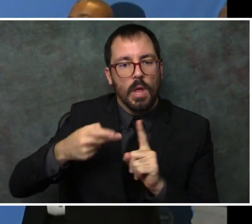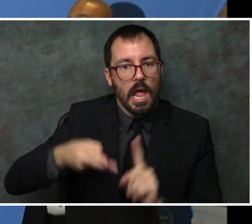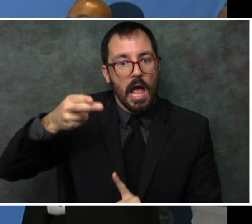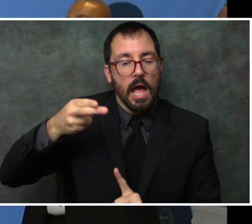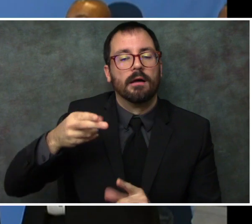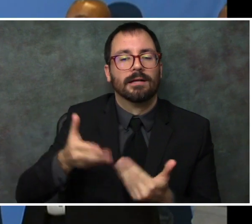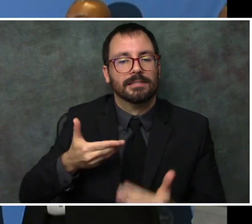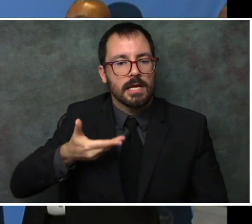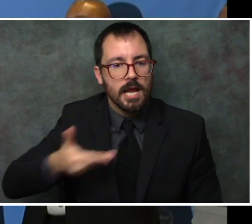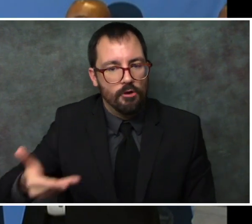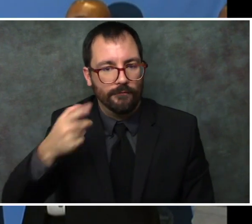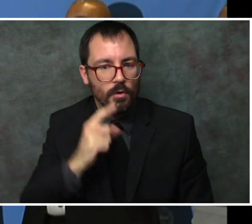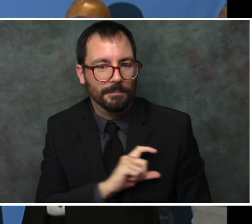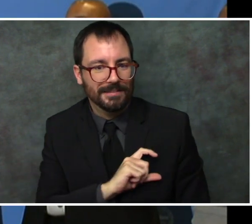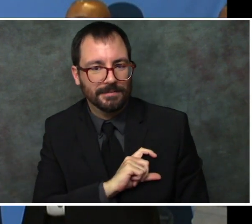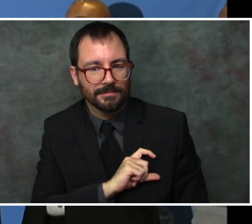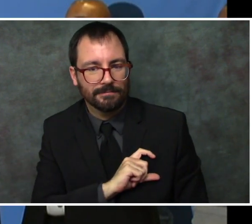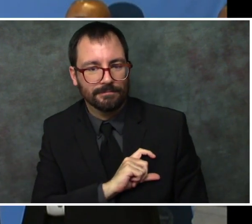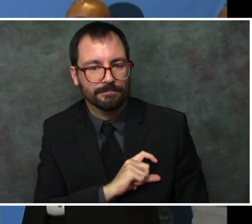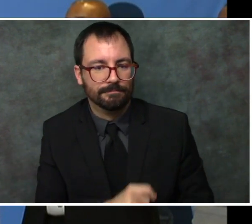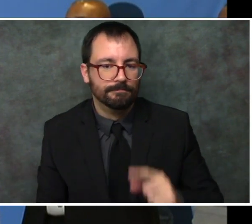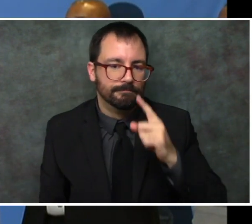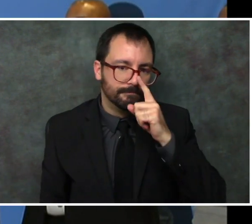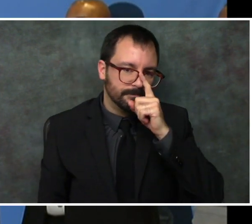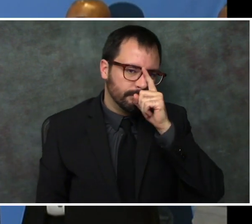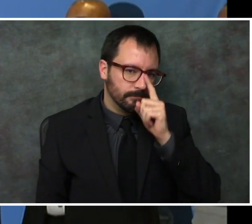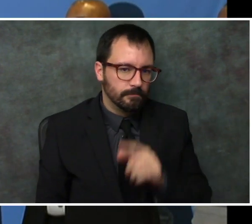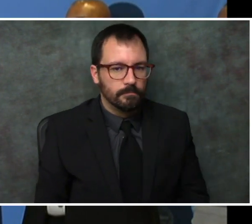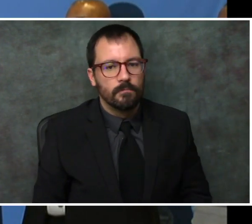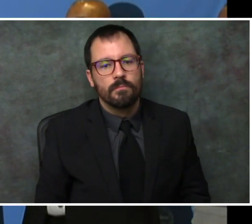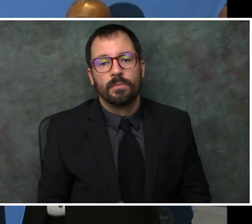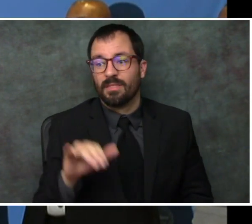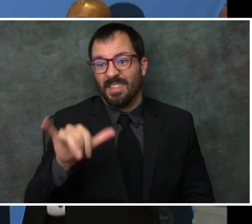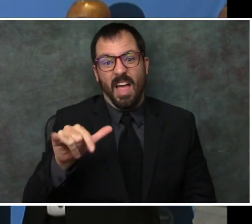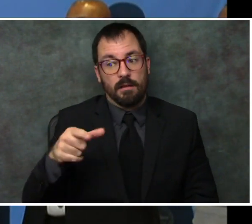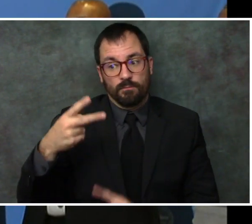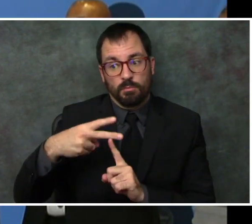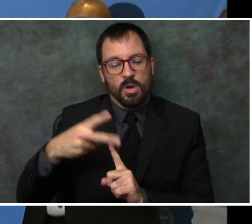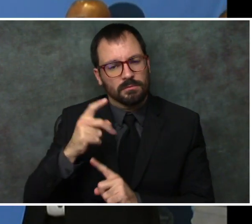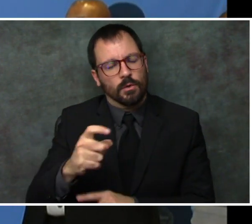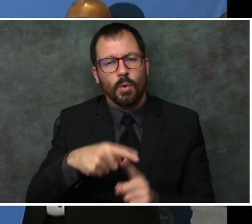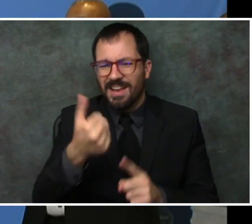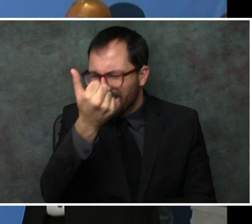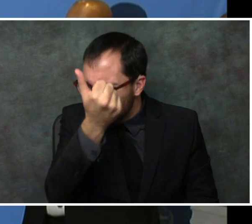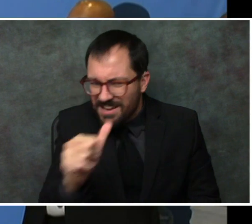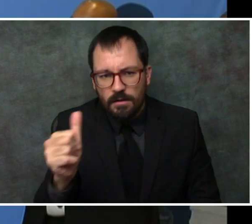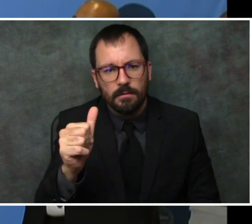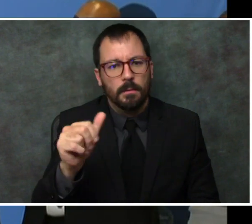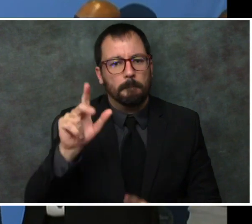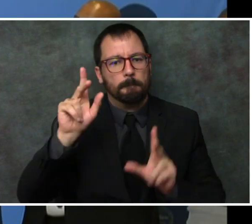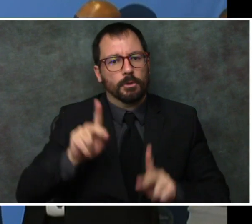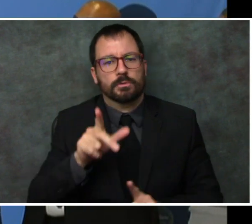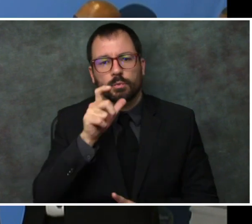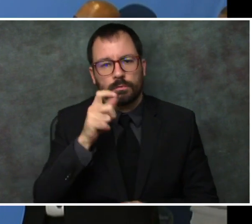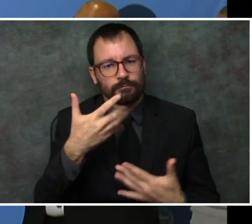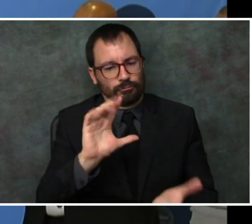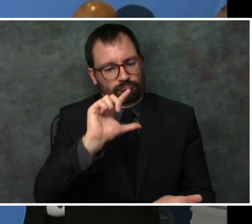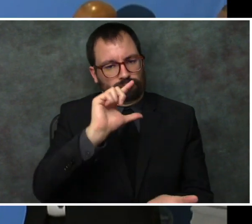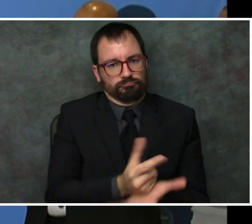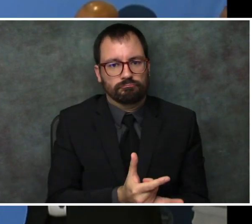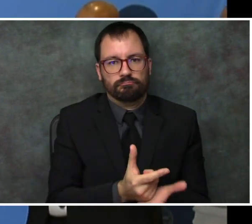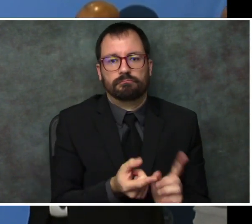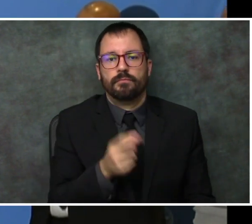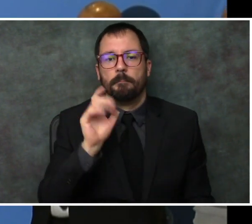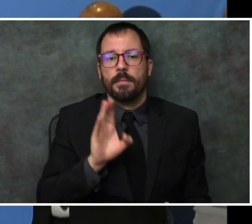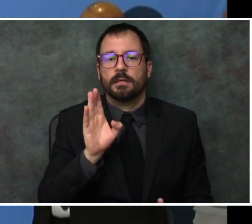the ability to get 2 points for residency for all intents and purposes. They would be lifelong Boston residents, and to give them that opportunity. And